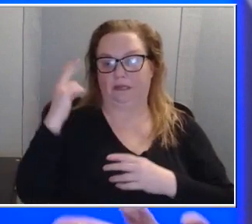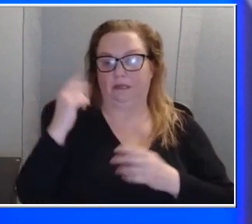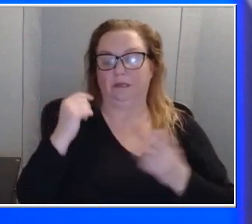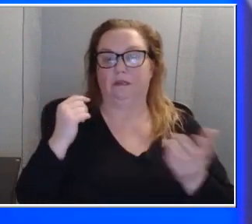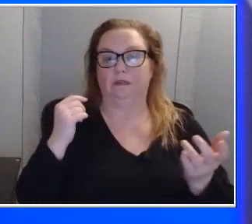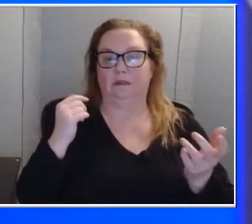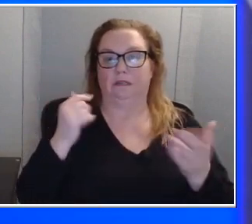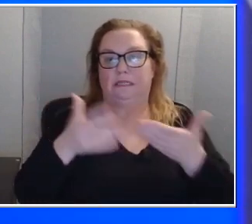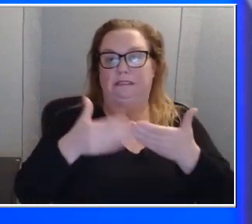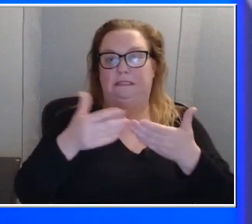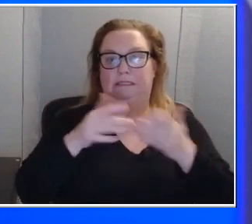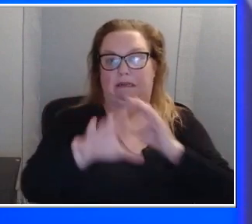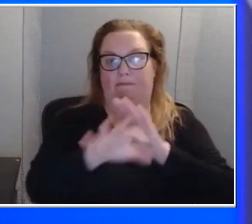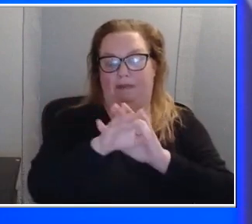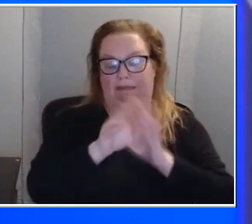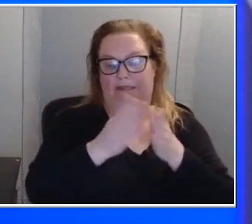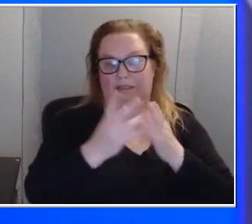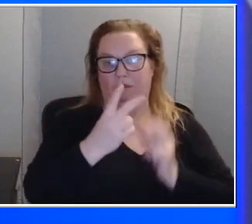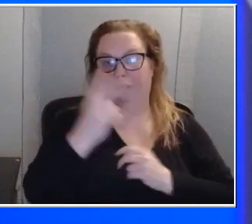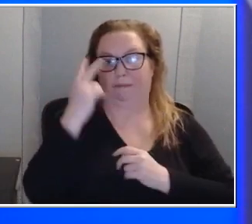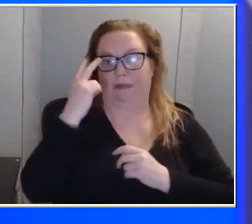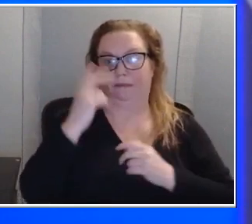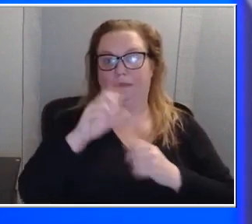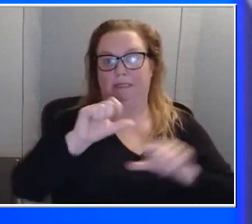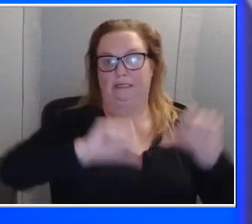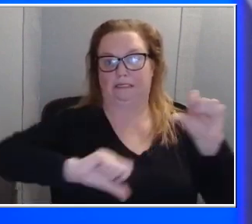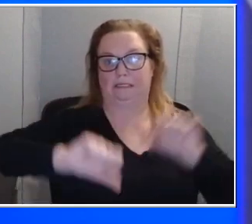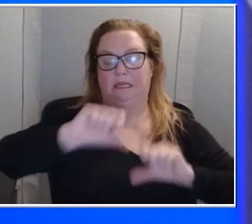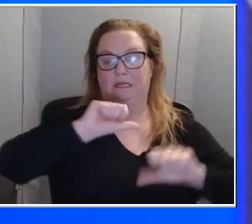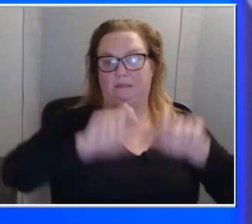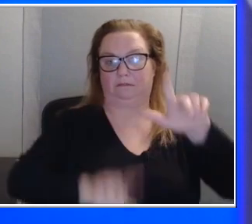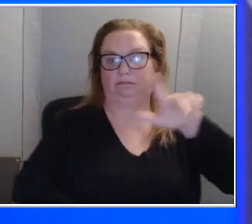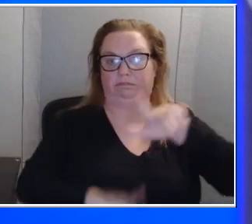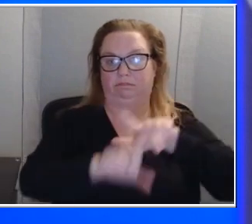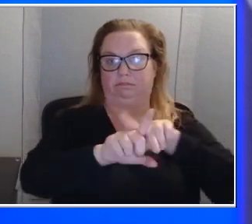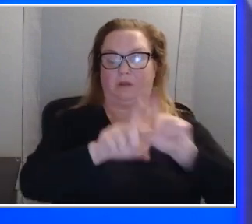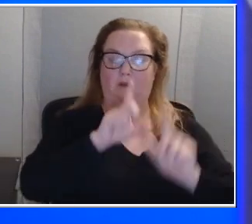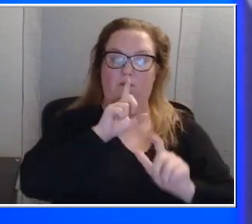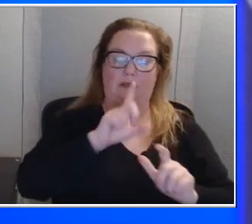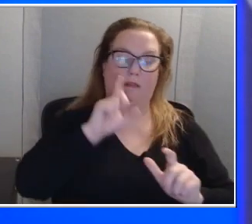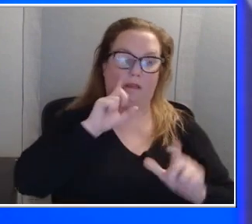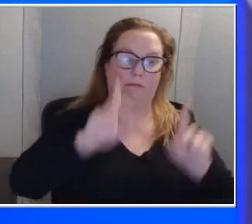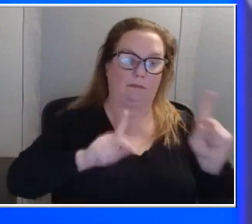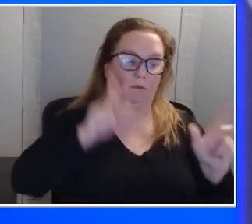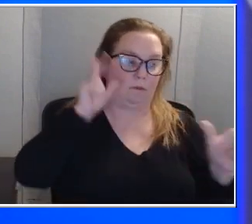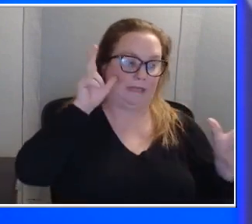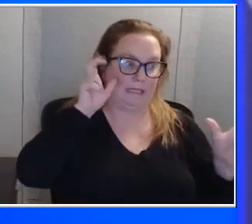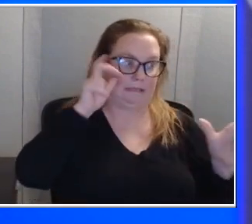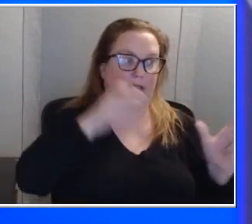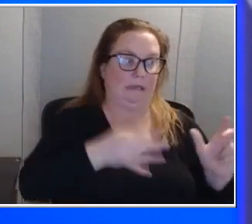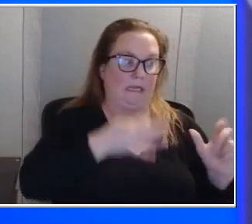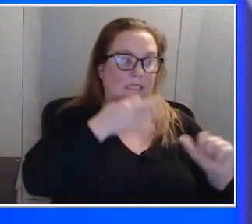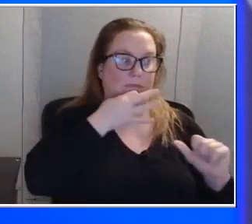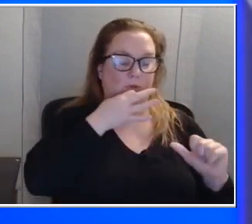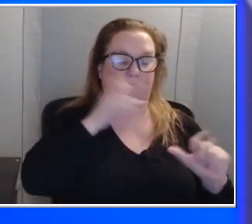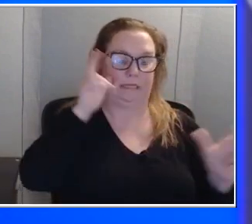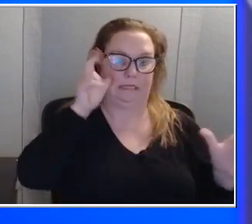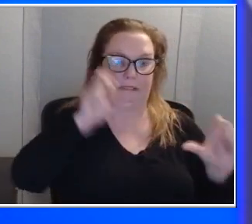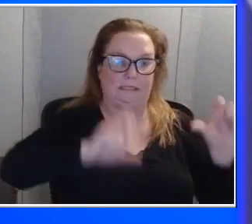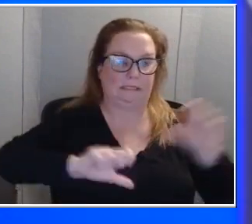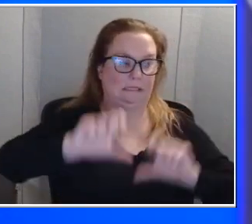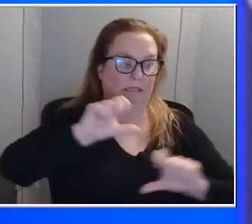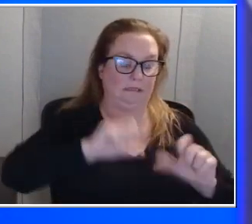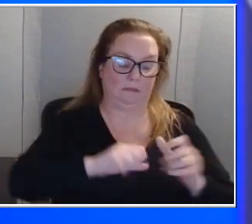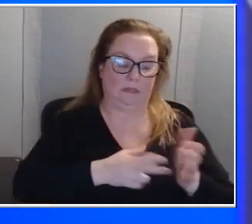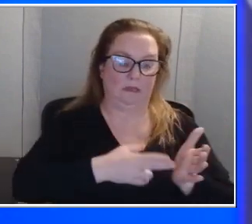to find things, but one, I thought that science would prevail. I really thought that people would listen to experts and listen to science. Quite